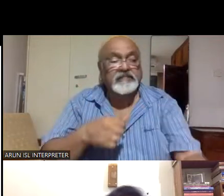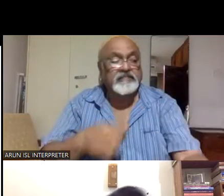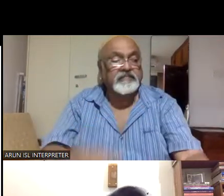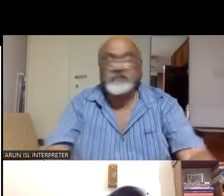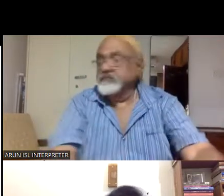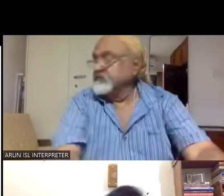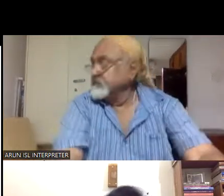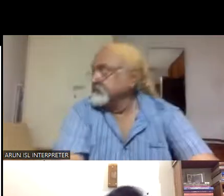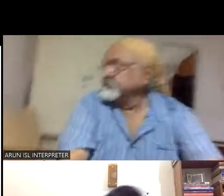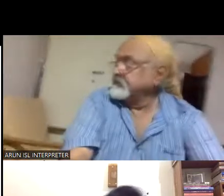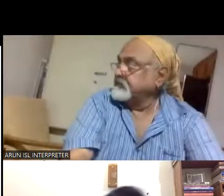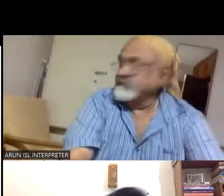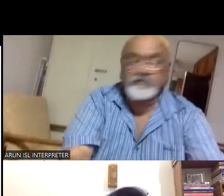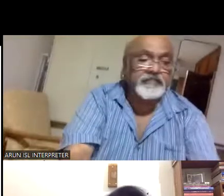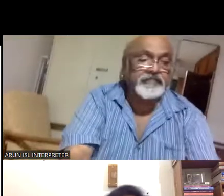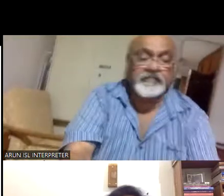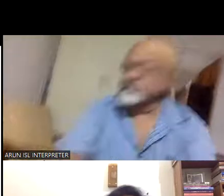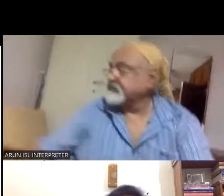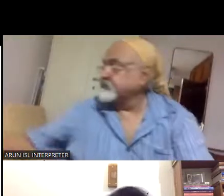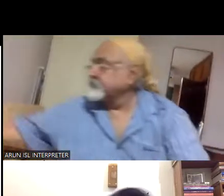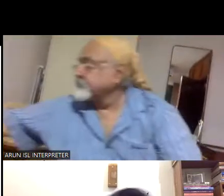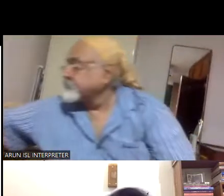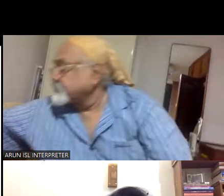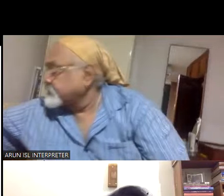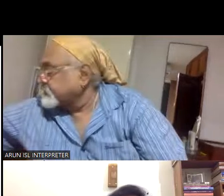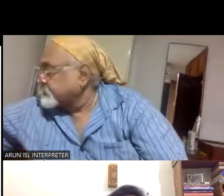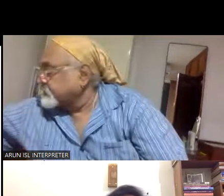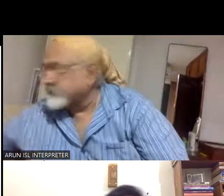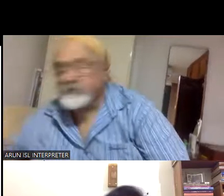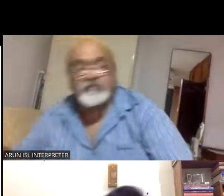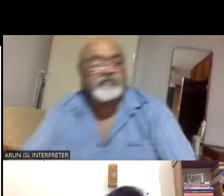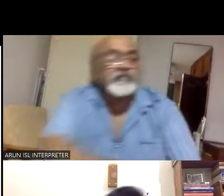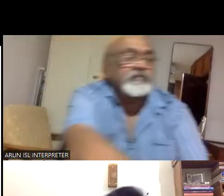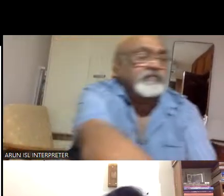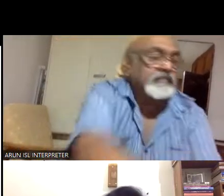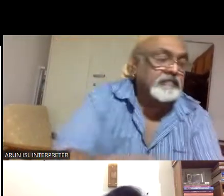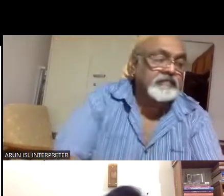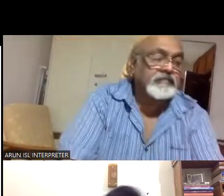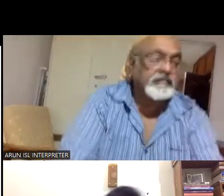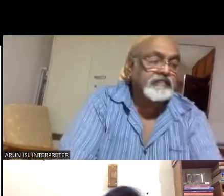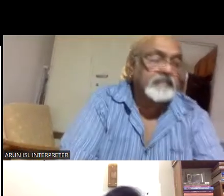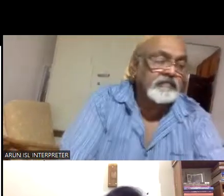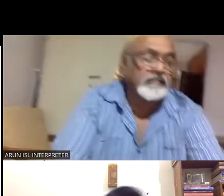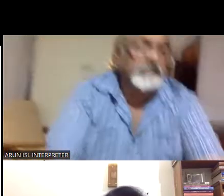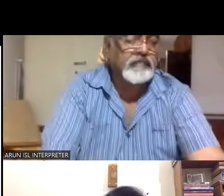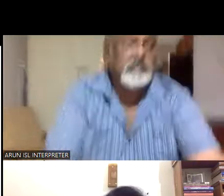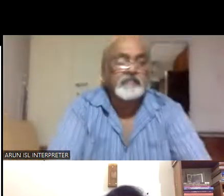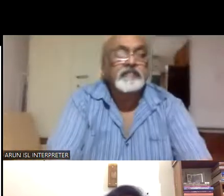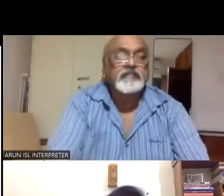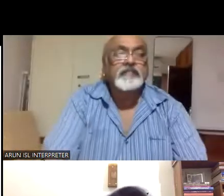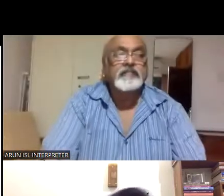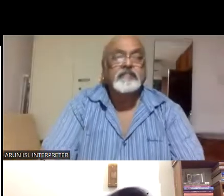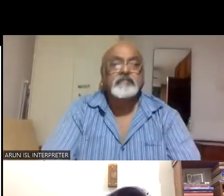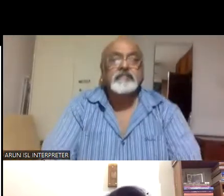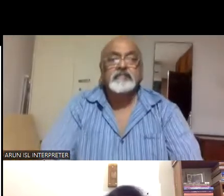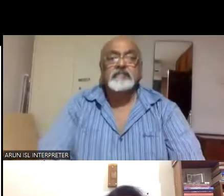than 85% of people in India belong to the middle class and lower middle class. And hardly 7%